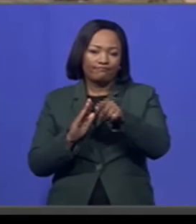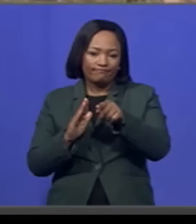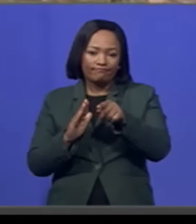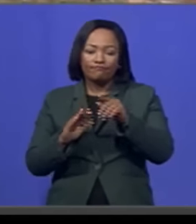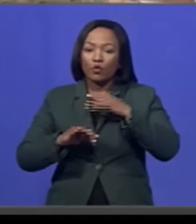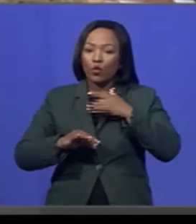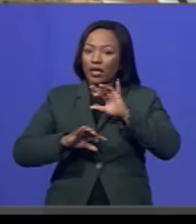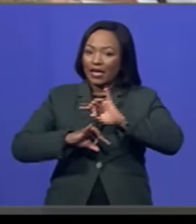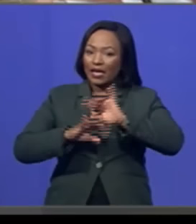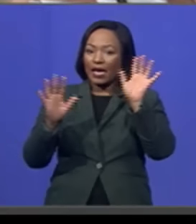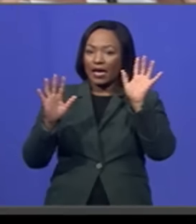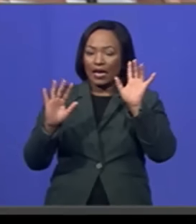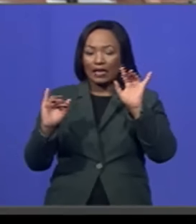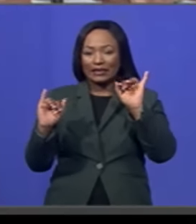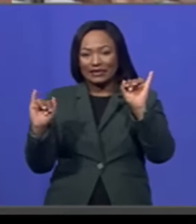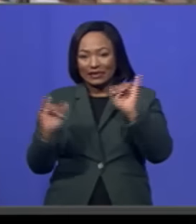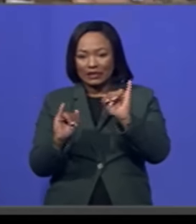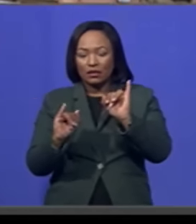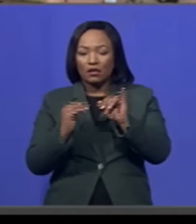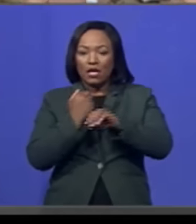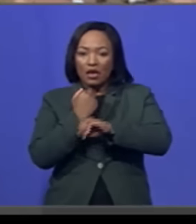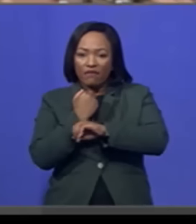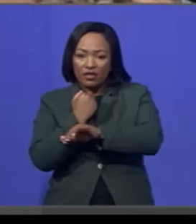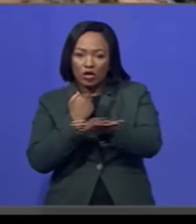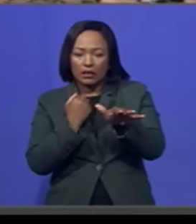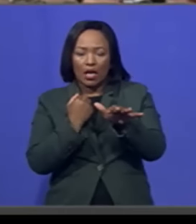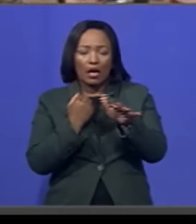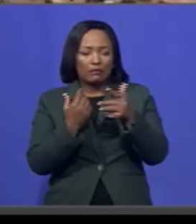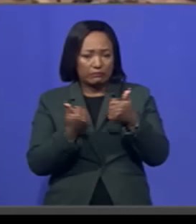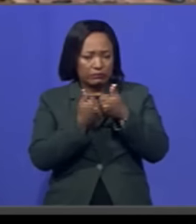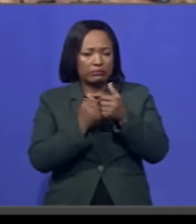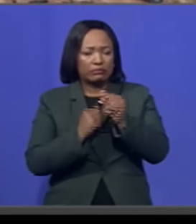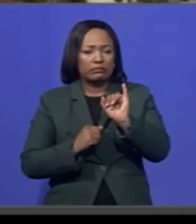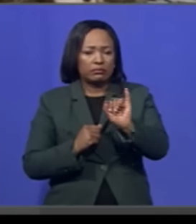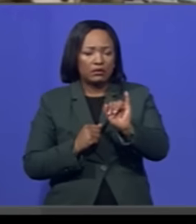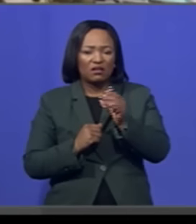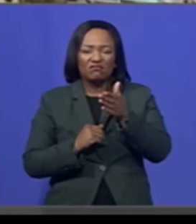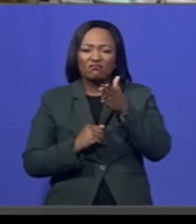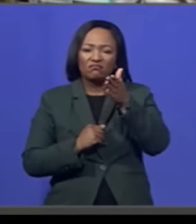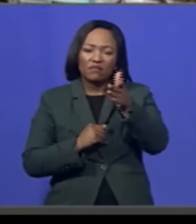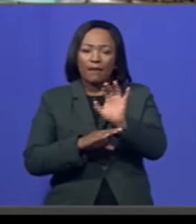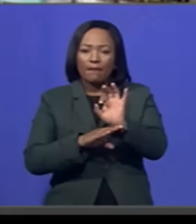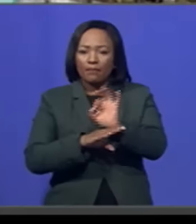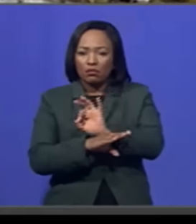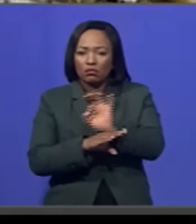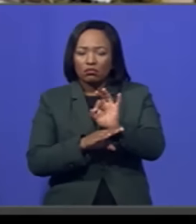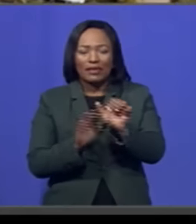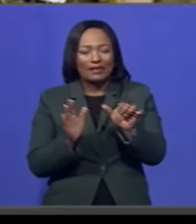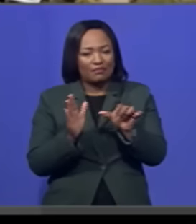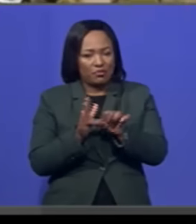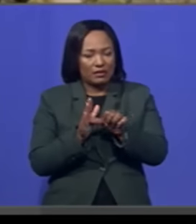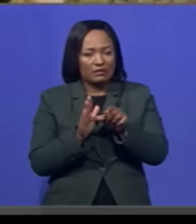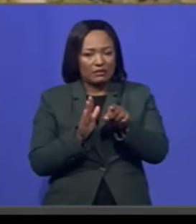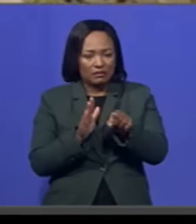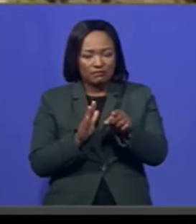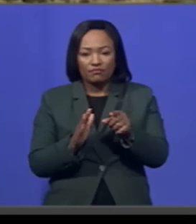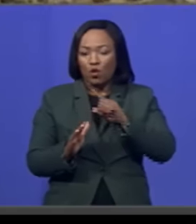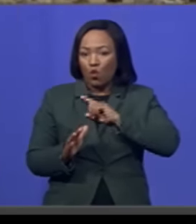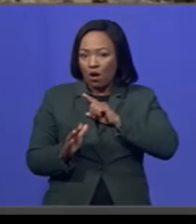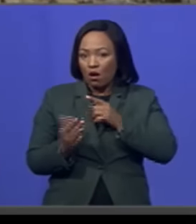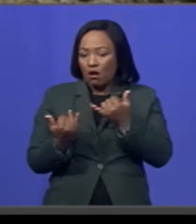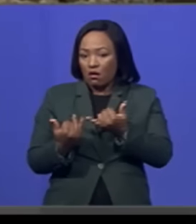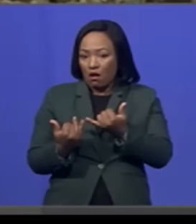we are sitting with serious infrastructure challenges, and also in terms of our future planning, it's important how we plan, and that's why the